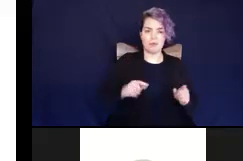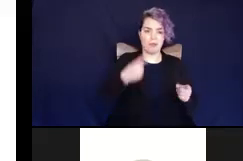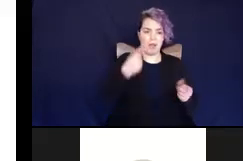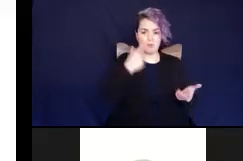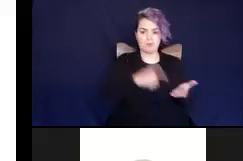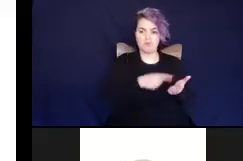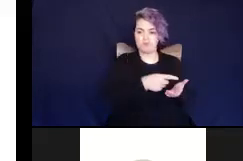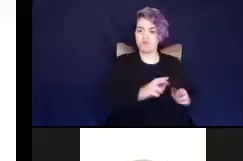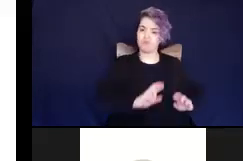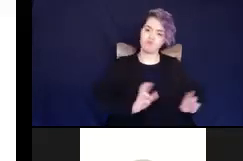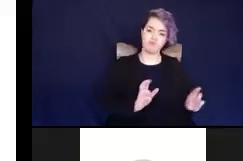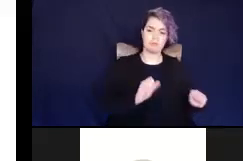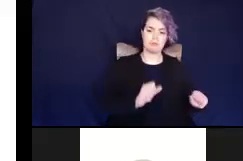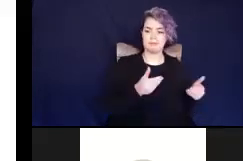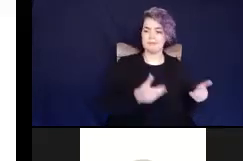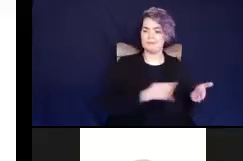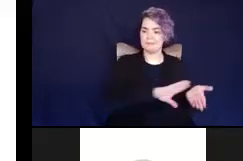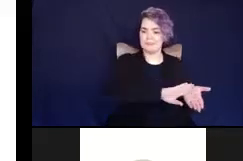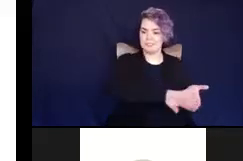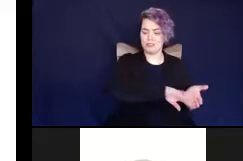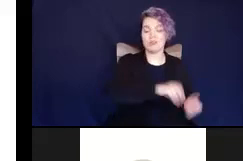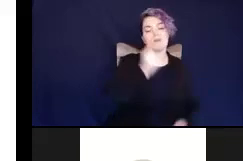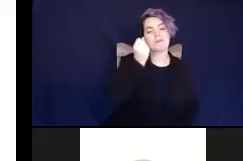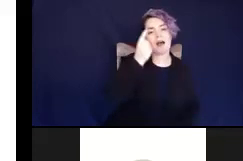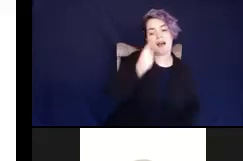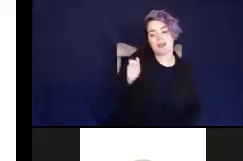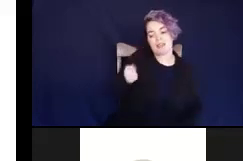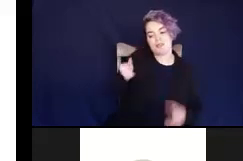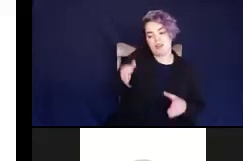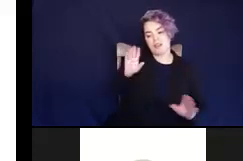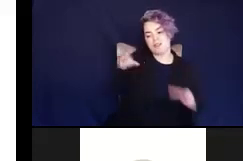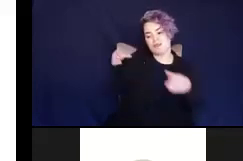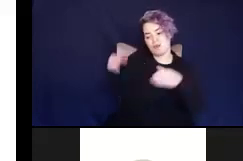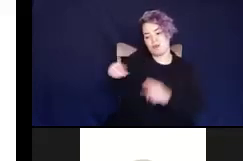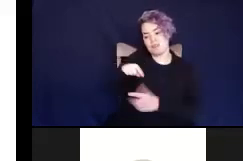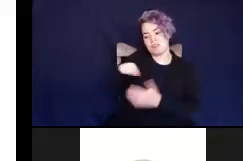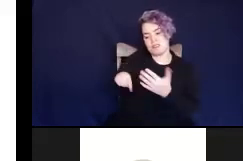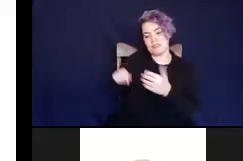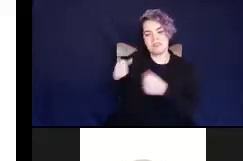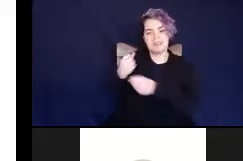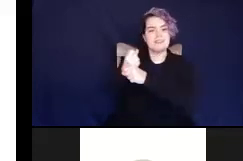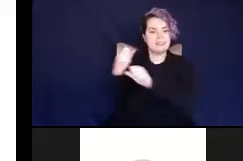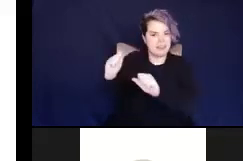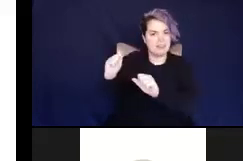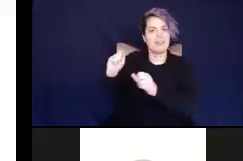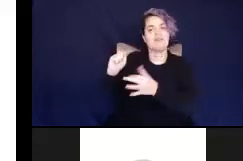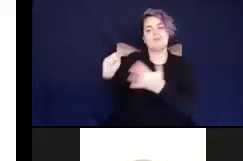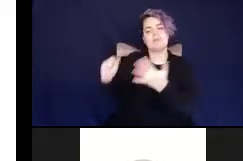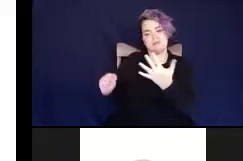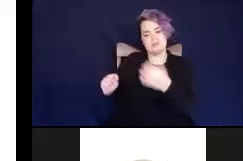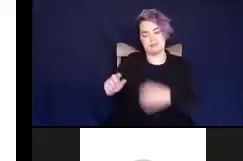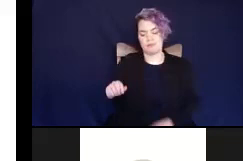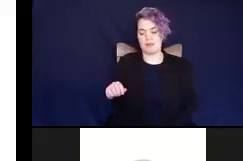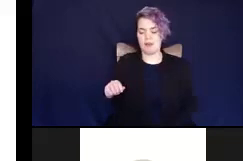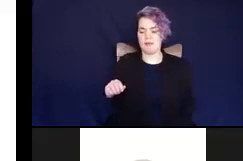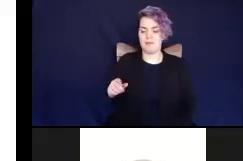discharge. But the judge focused on that less, I think in part because St.